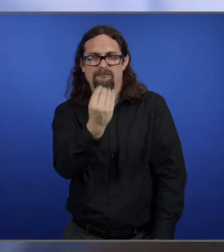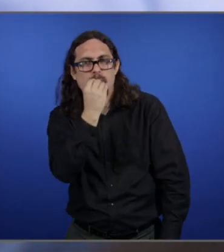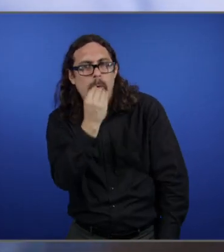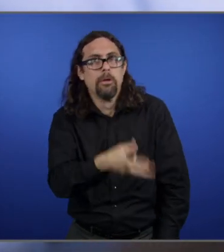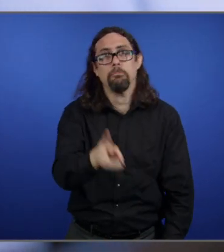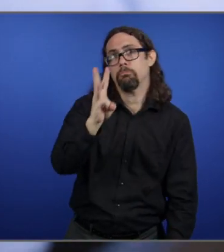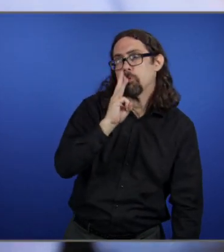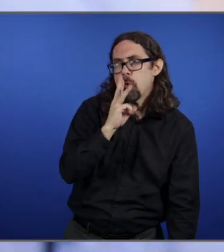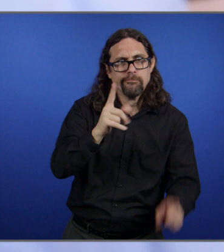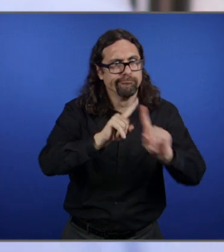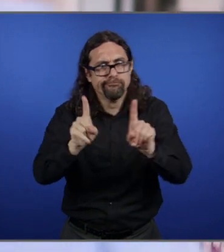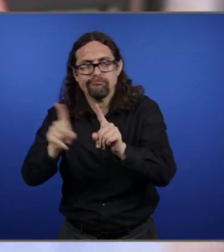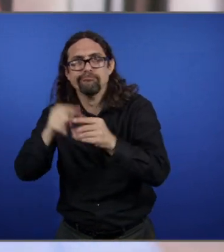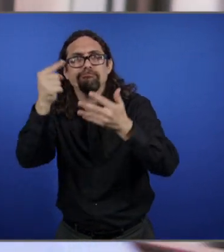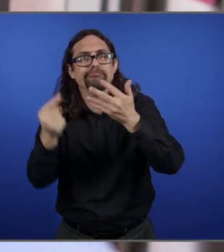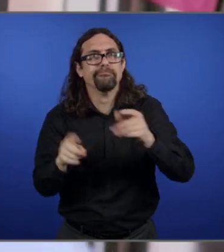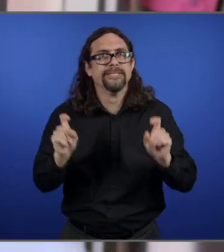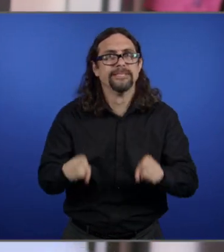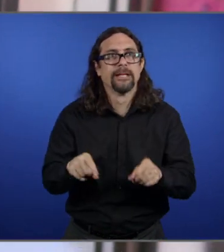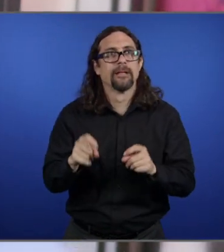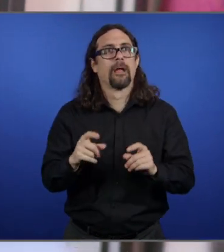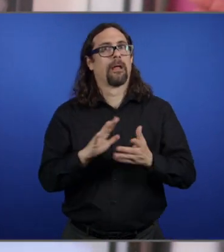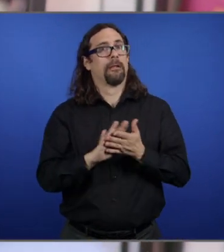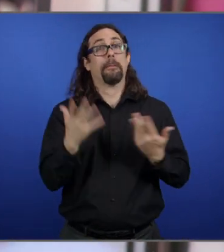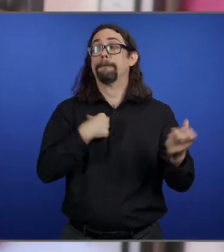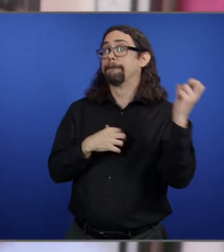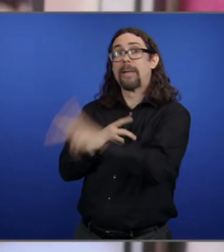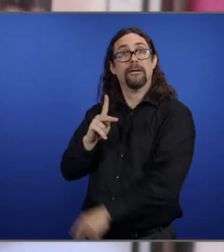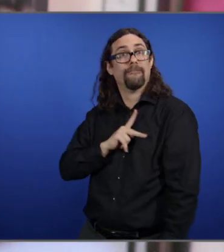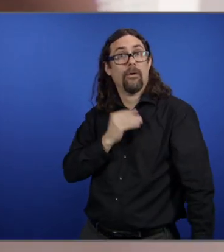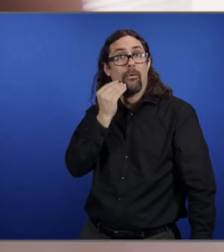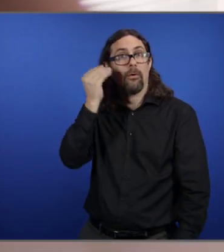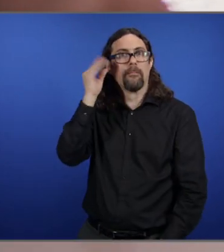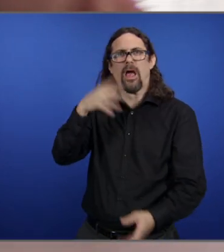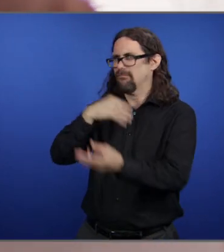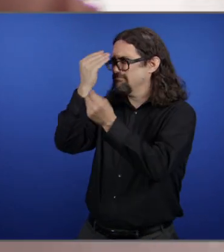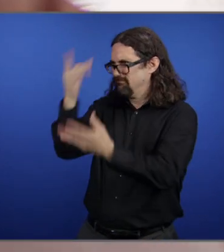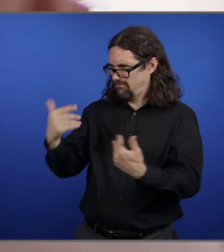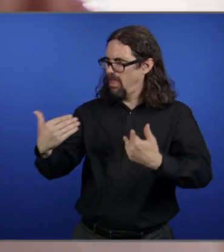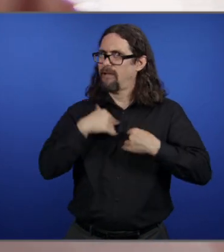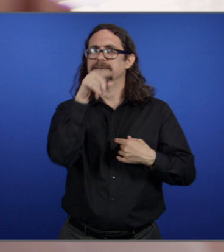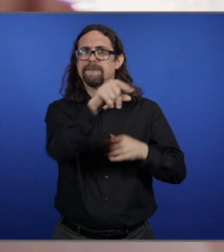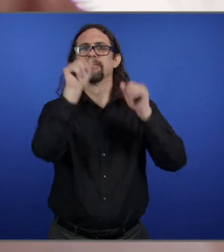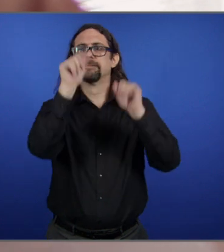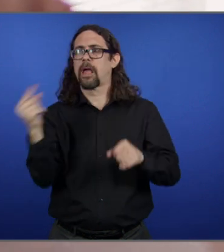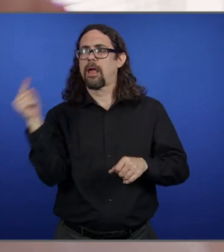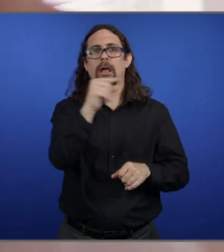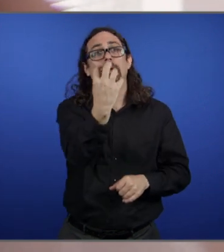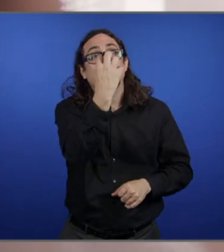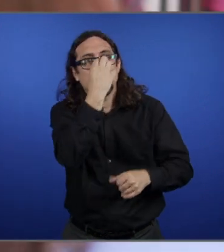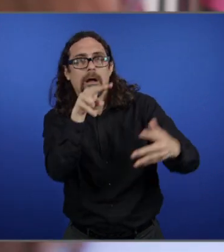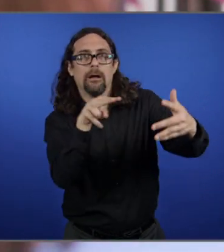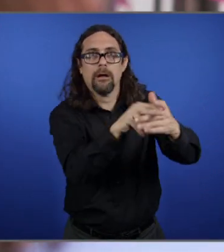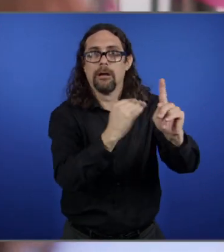and they had food, water, and other supplies. When I got back to Kevin's place, I let him know that they set up a station for him to charge